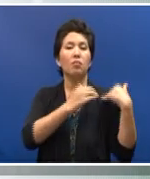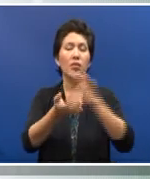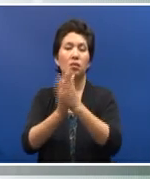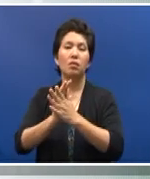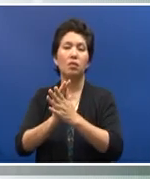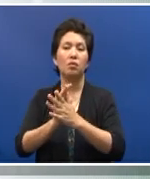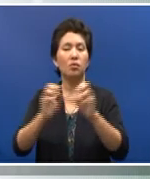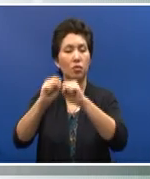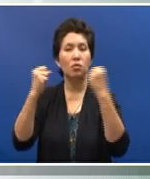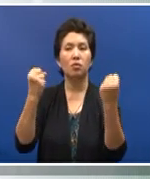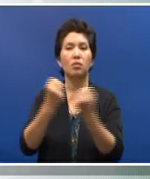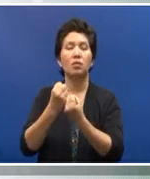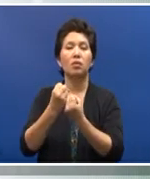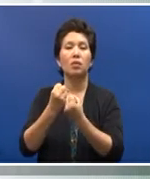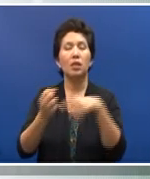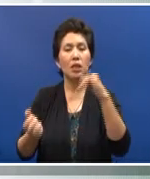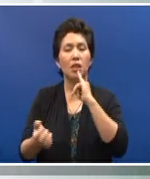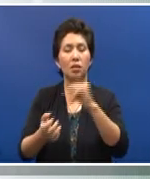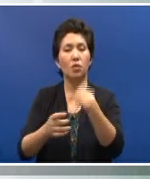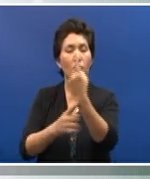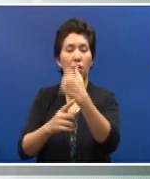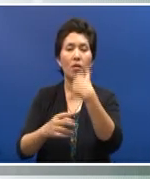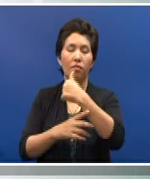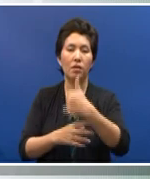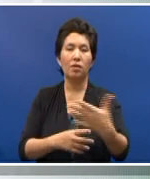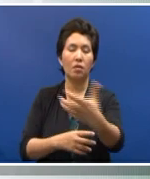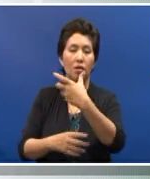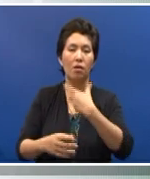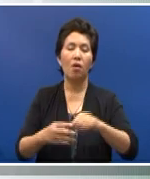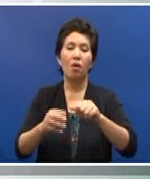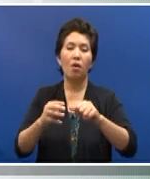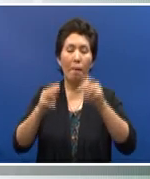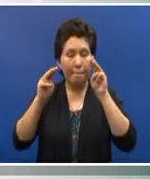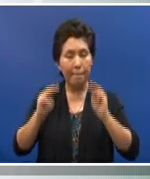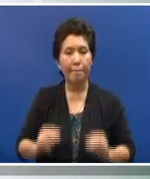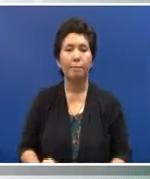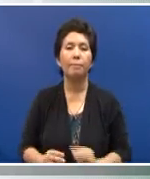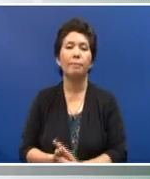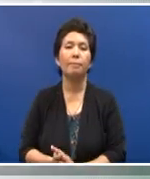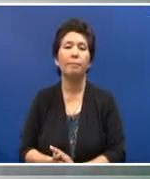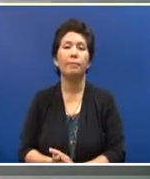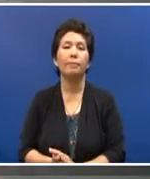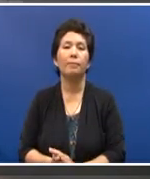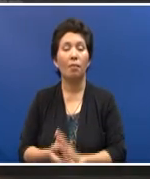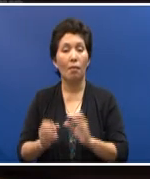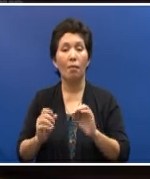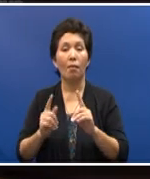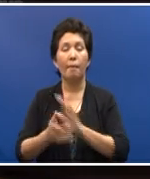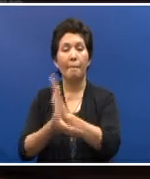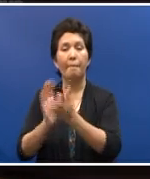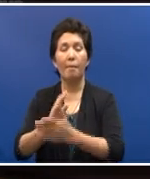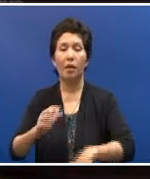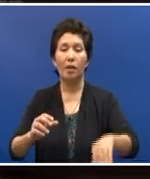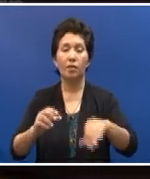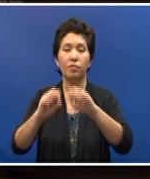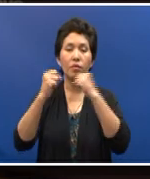social stratification is one of the characteristics of human civilization. Okay, so the